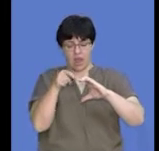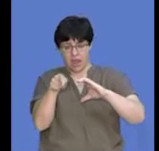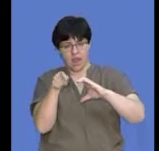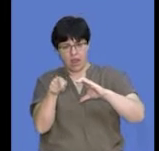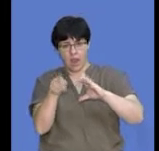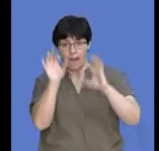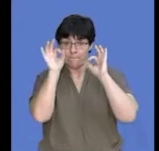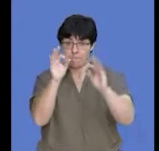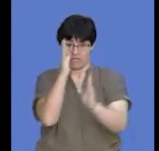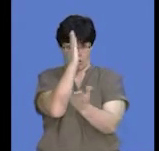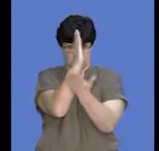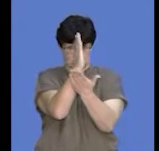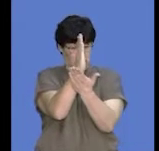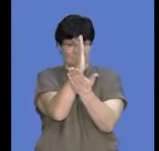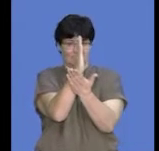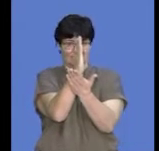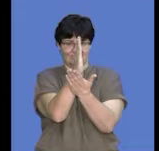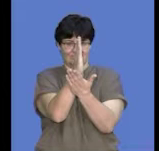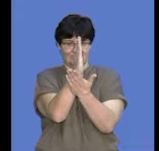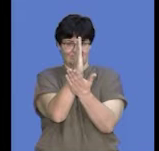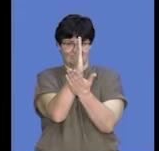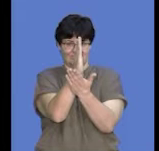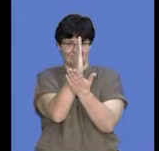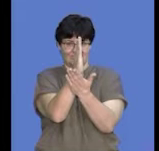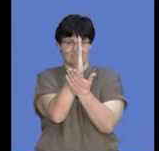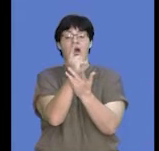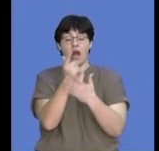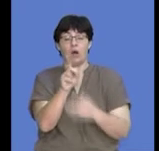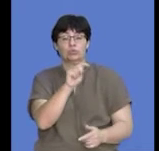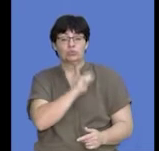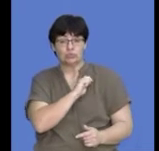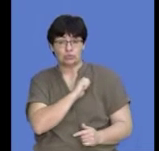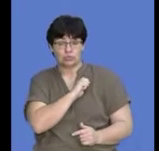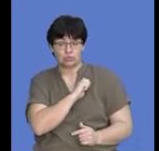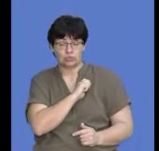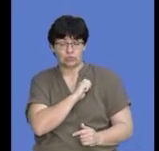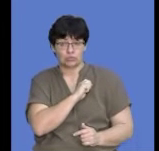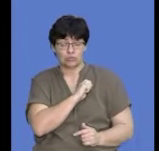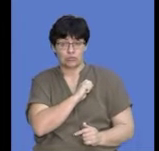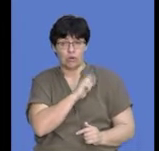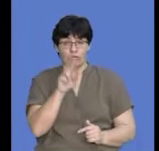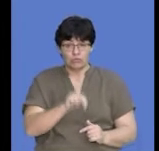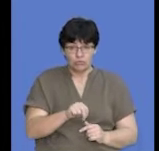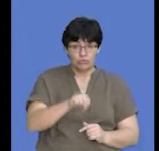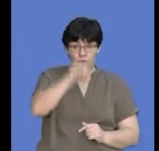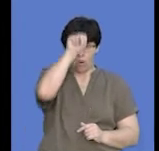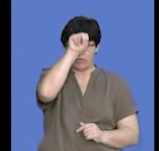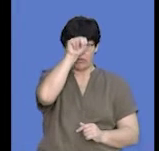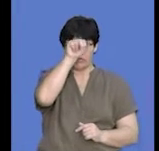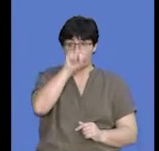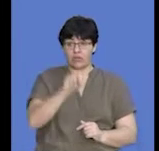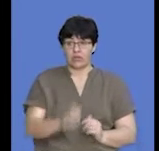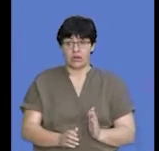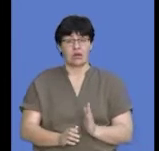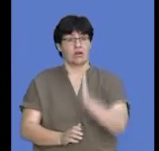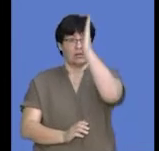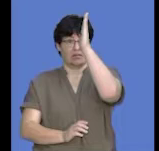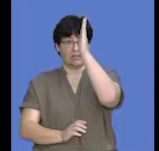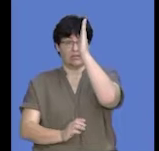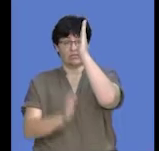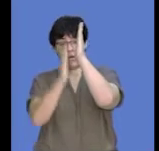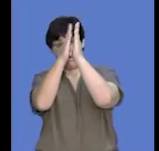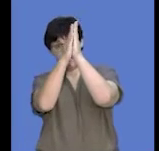not perfectly located to the north, when in actual fact, the north is located here. So